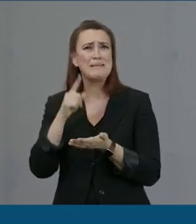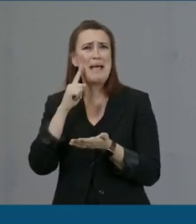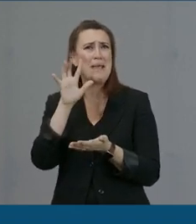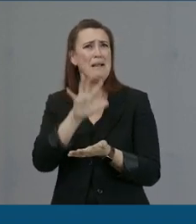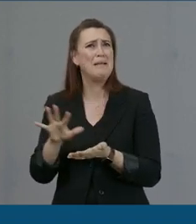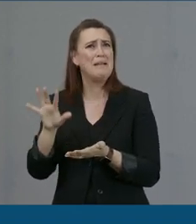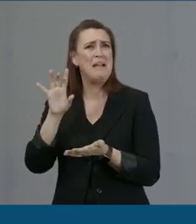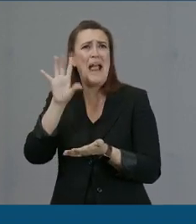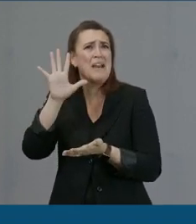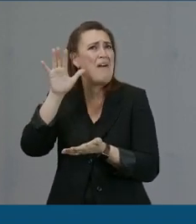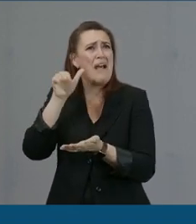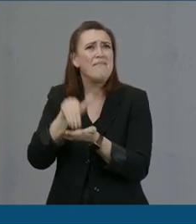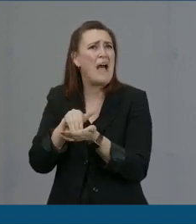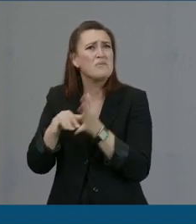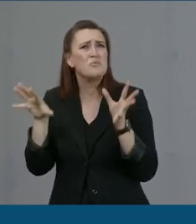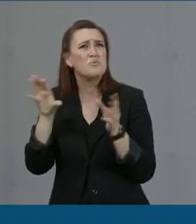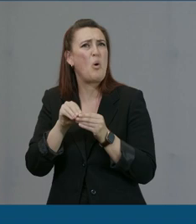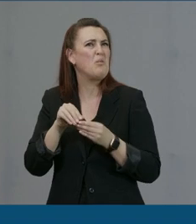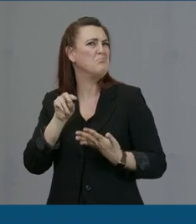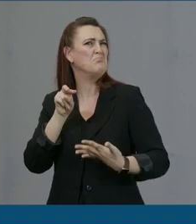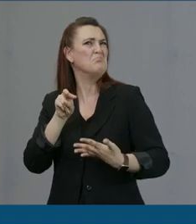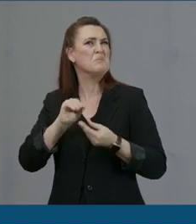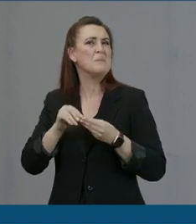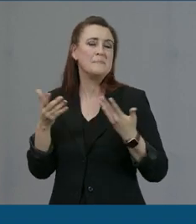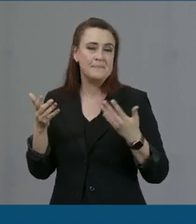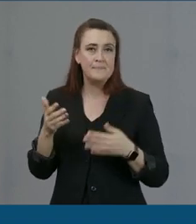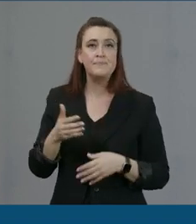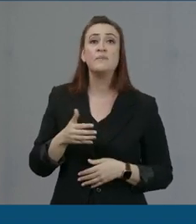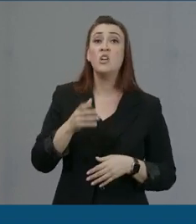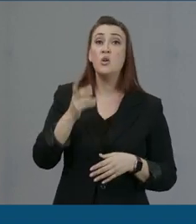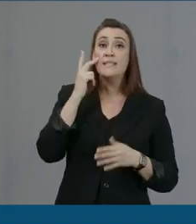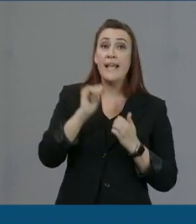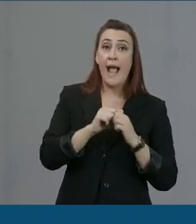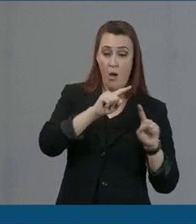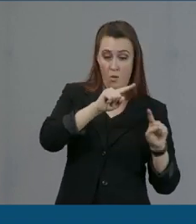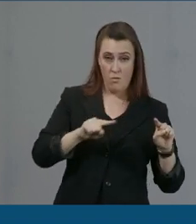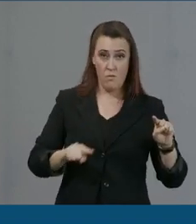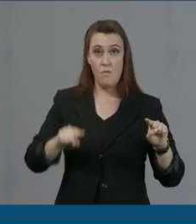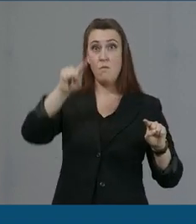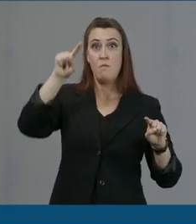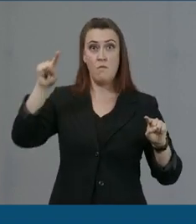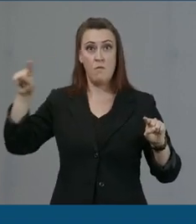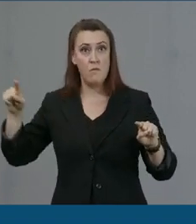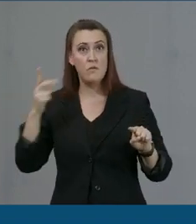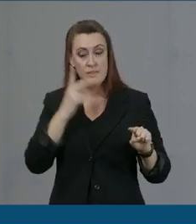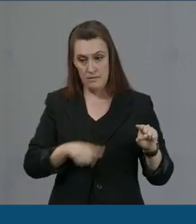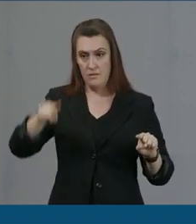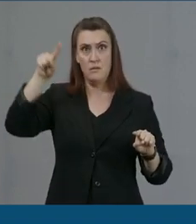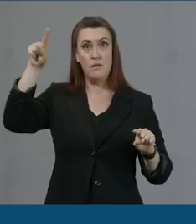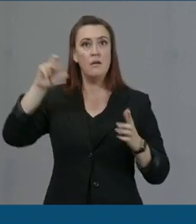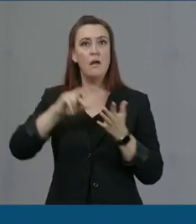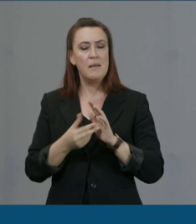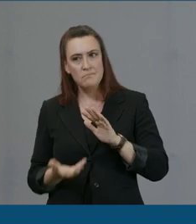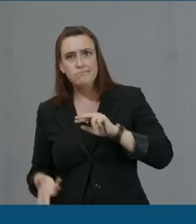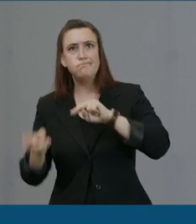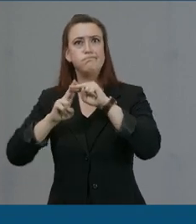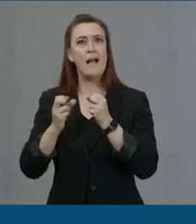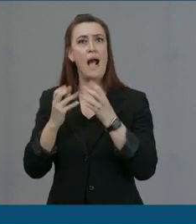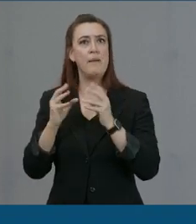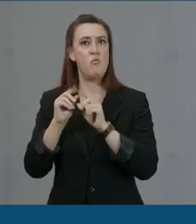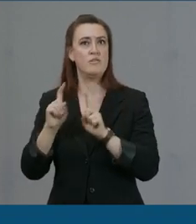over 85,000 to date. You can see how these tests have ramped up over the course